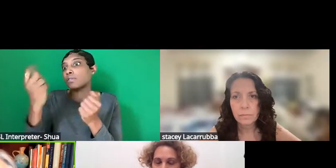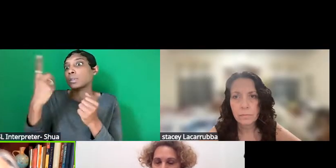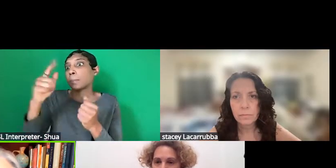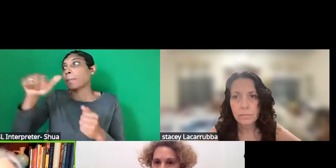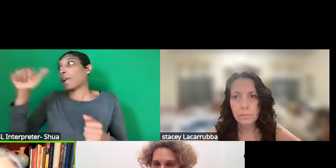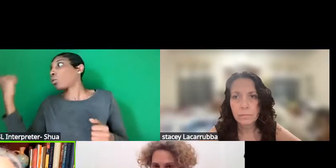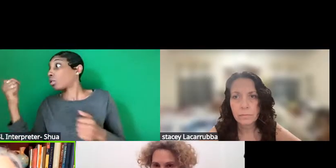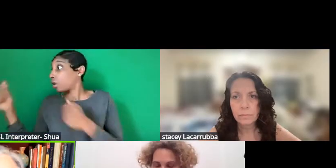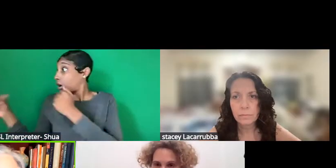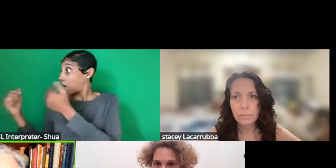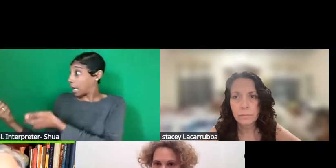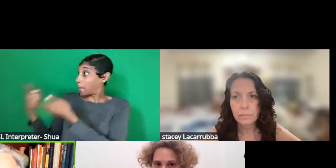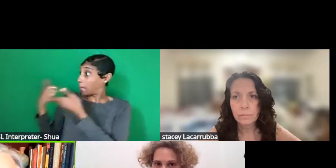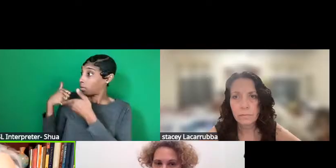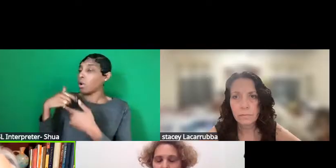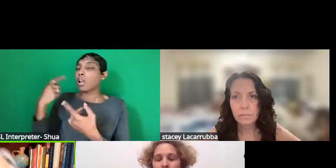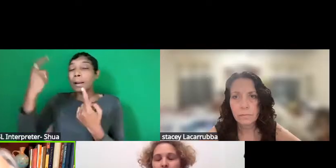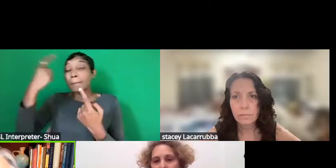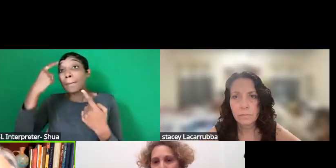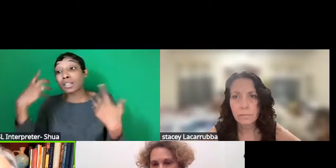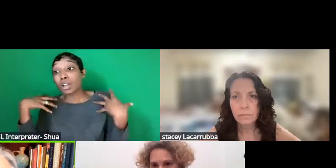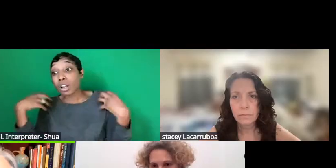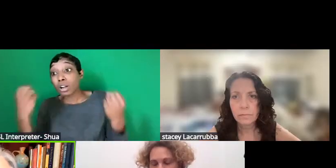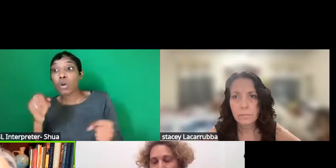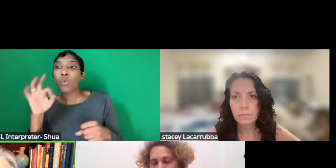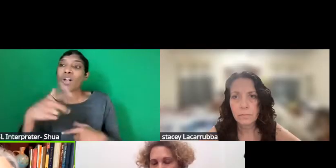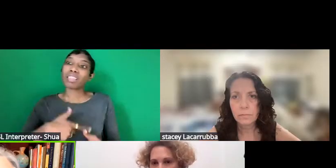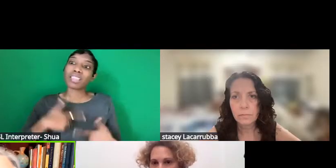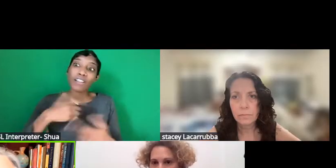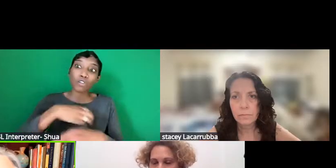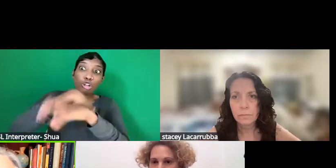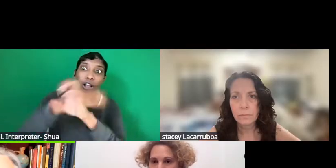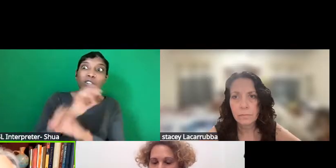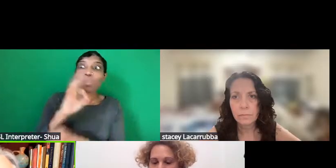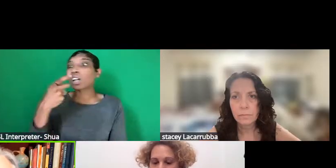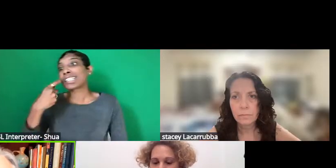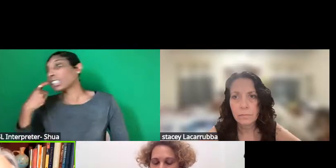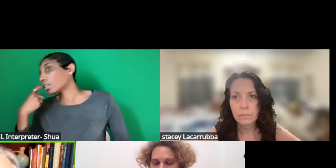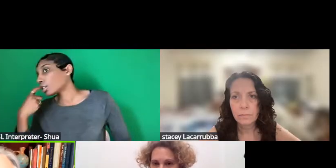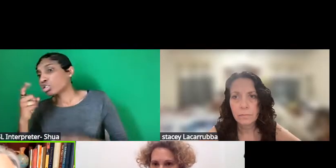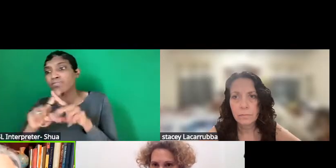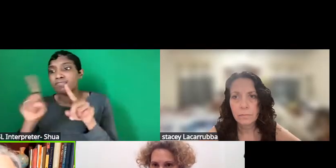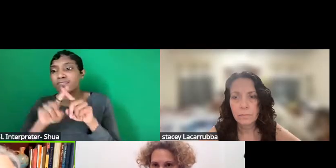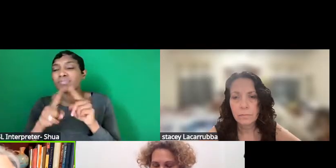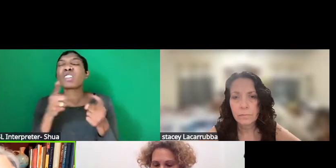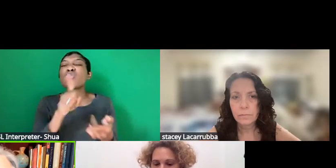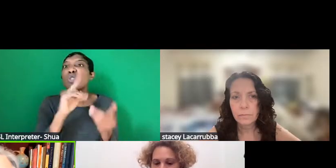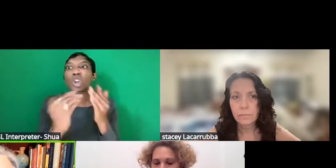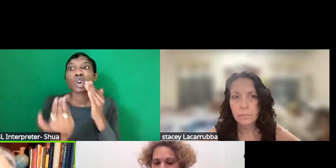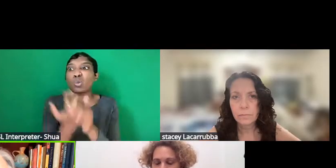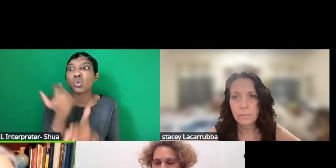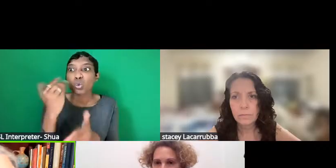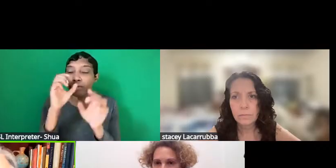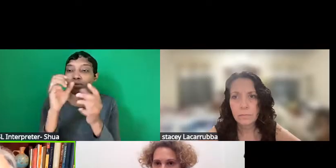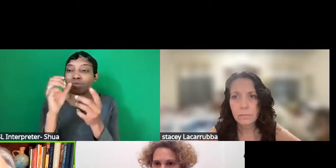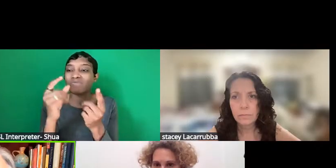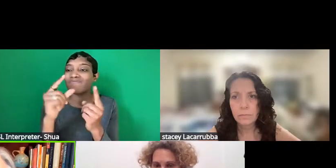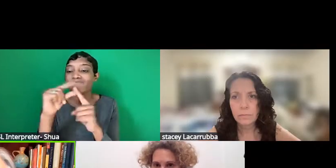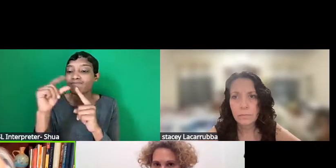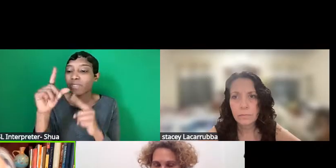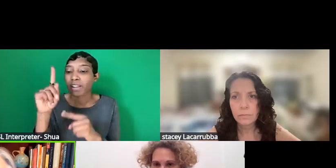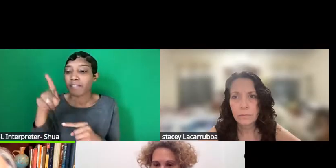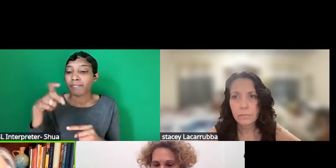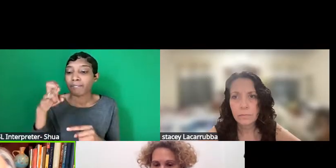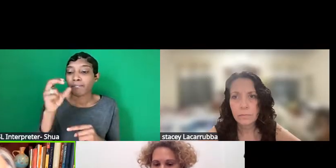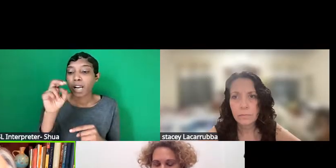like often mental health issues or life crisis or addiction. This is a really new phenomenon. It was born in the